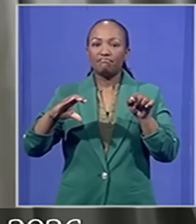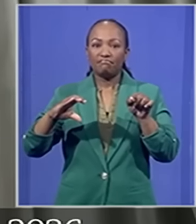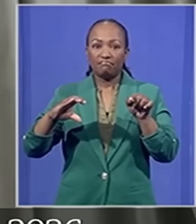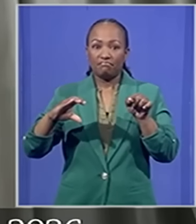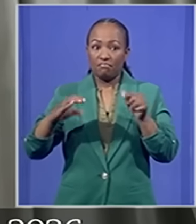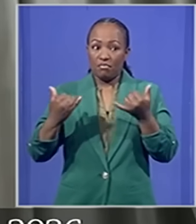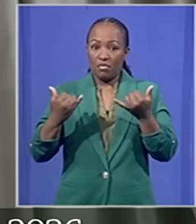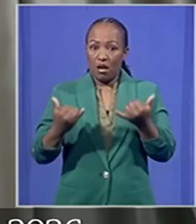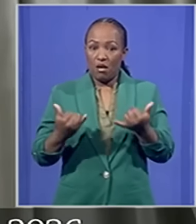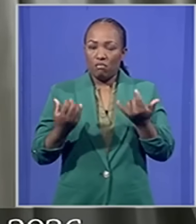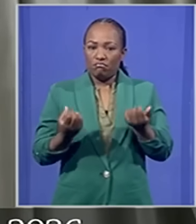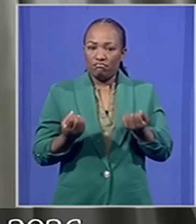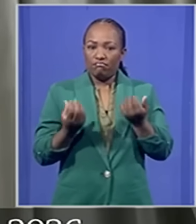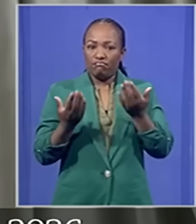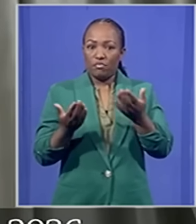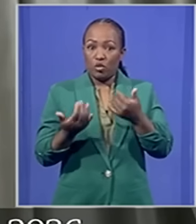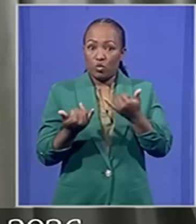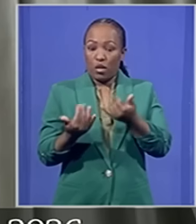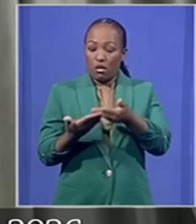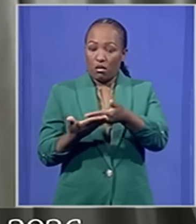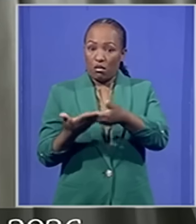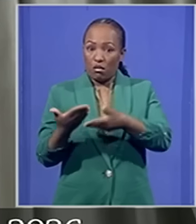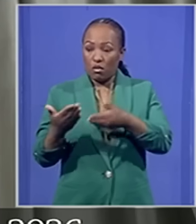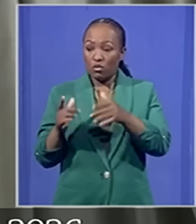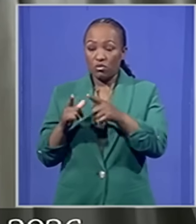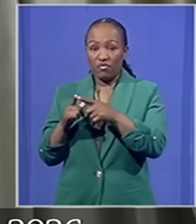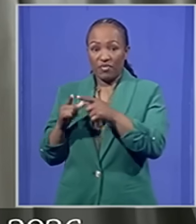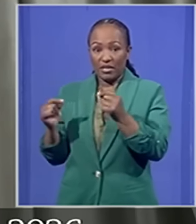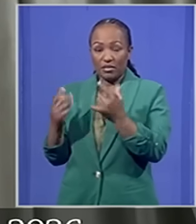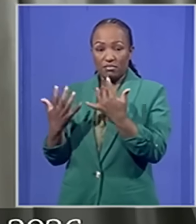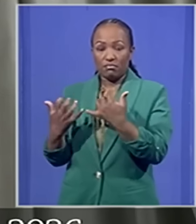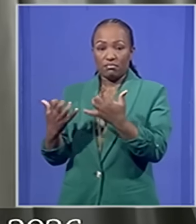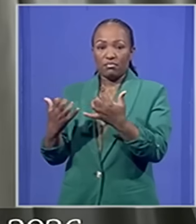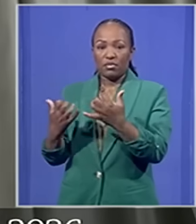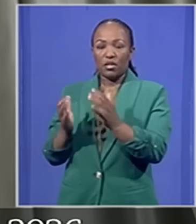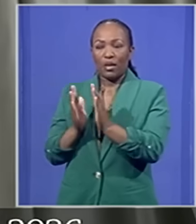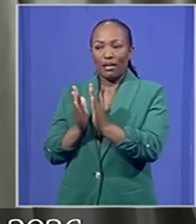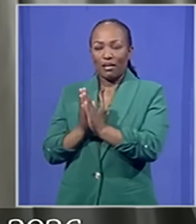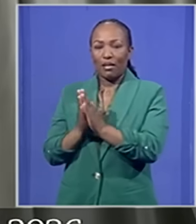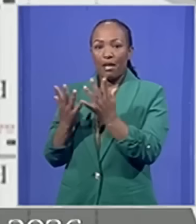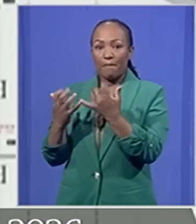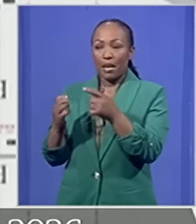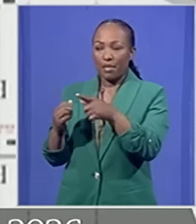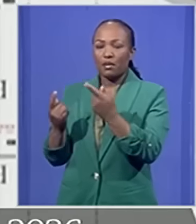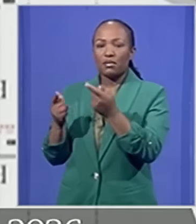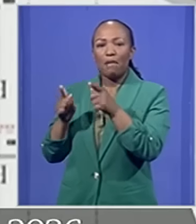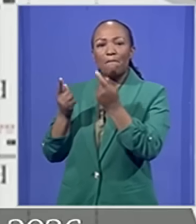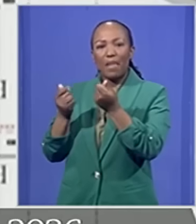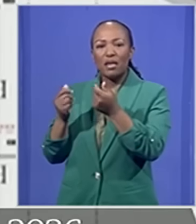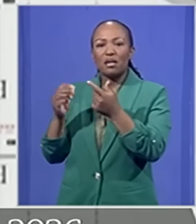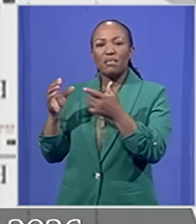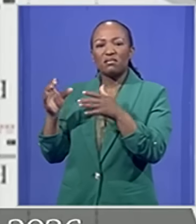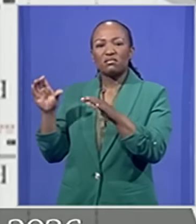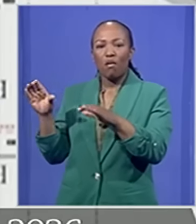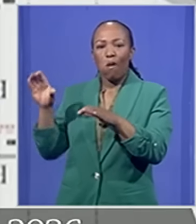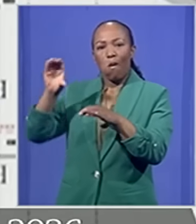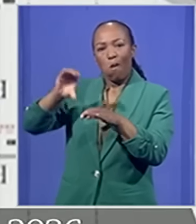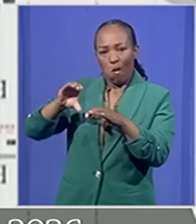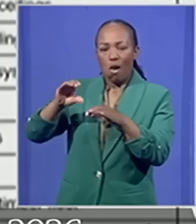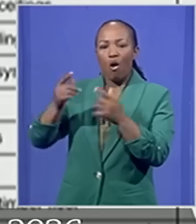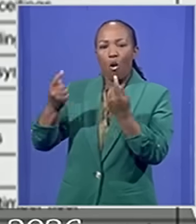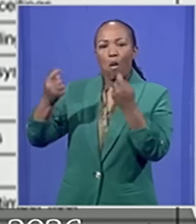presented to us today, they would request Parliament to come on board. Palamente ya re go dirisa the dome